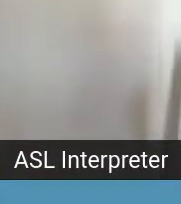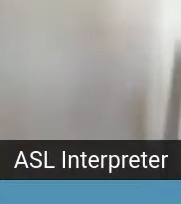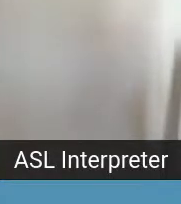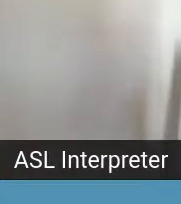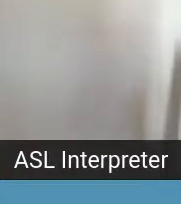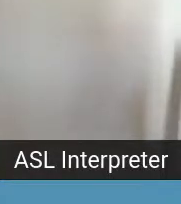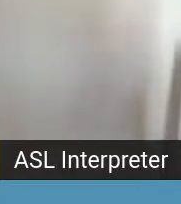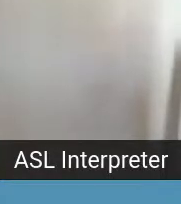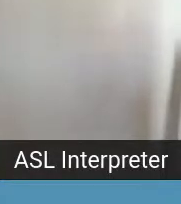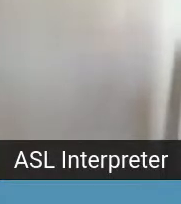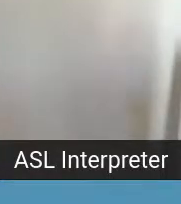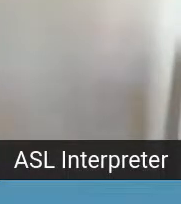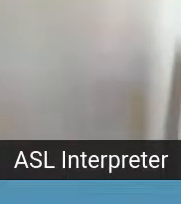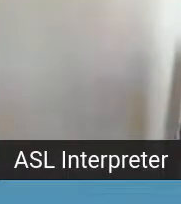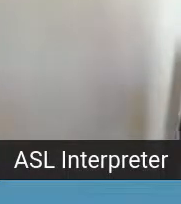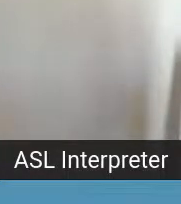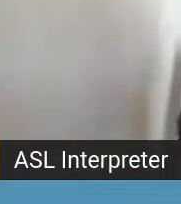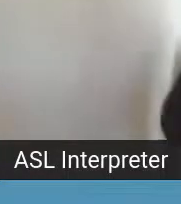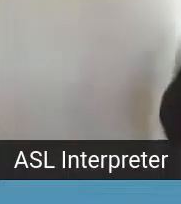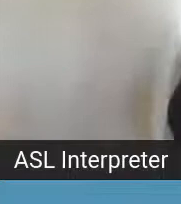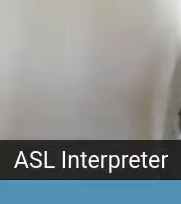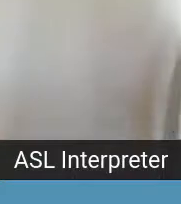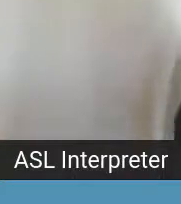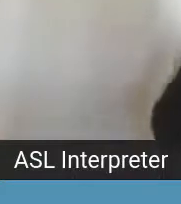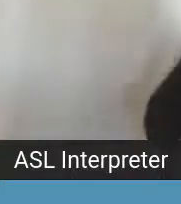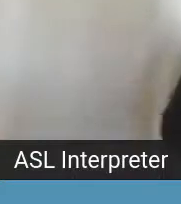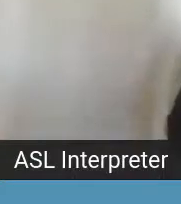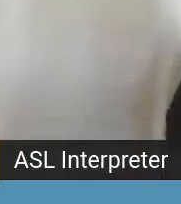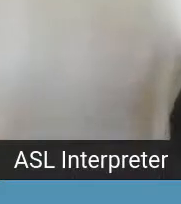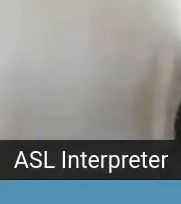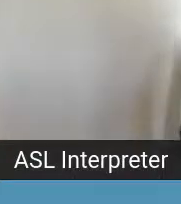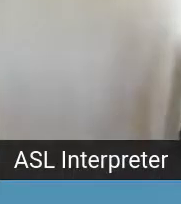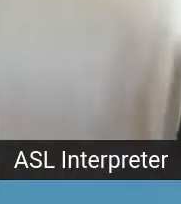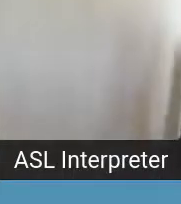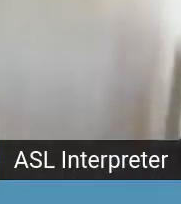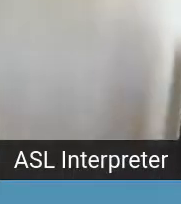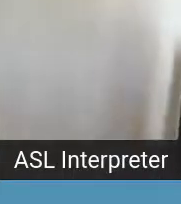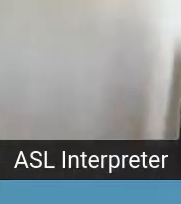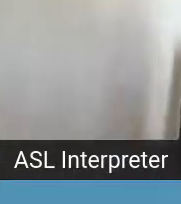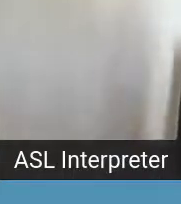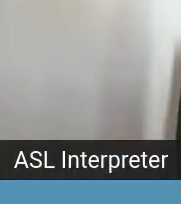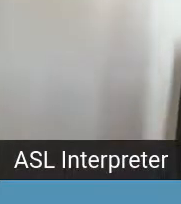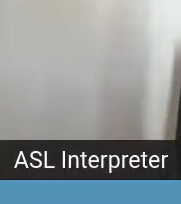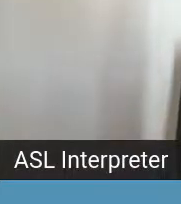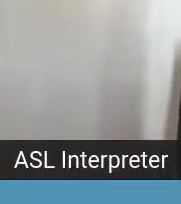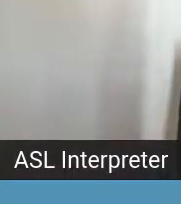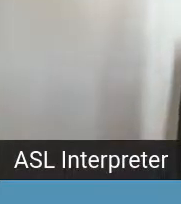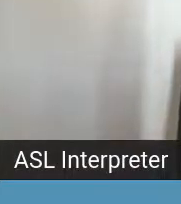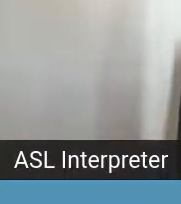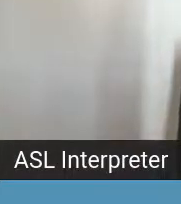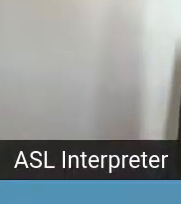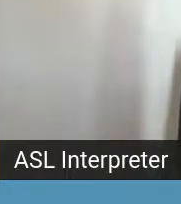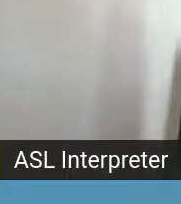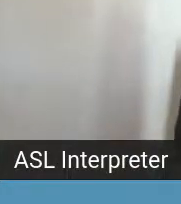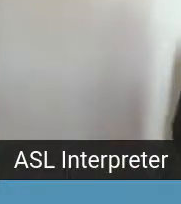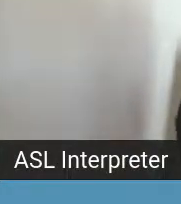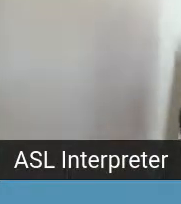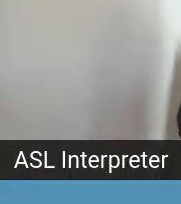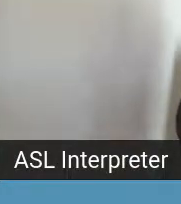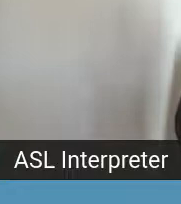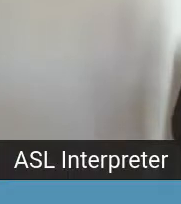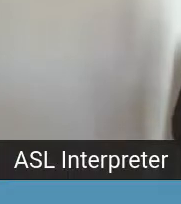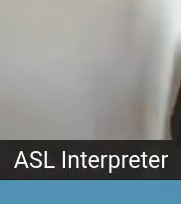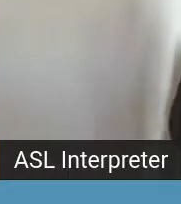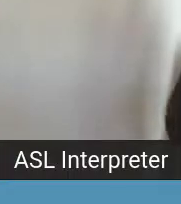self-paced videos and learning out there. There's also, I might have to follow up to get you the link to